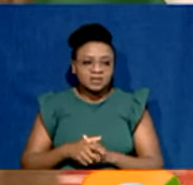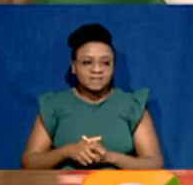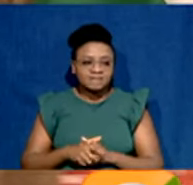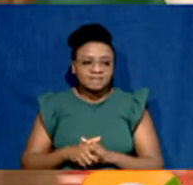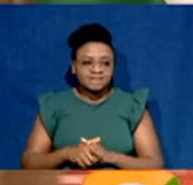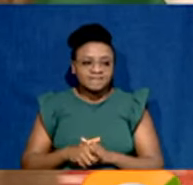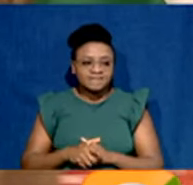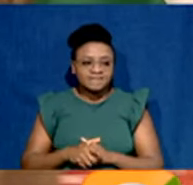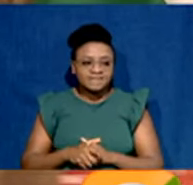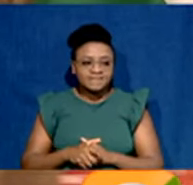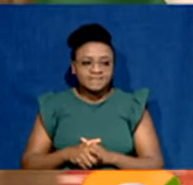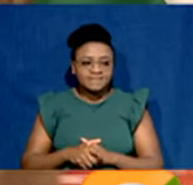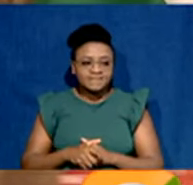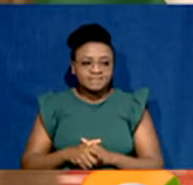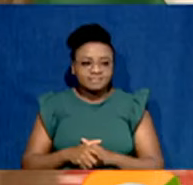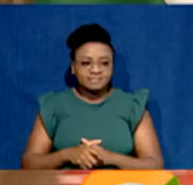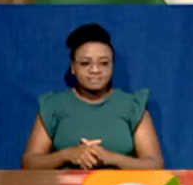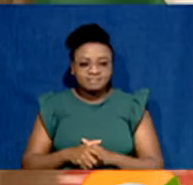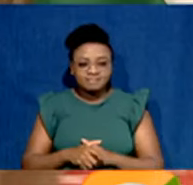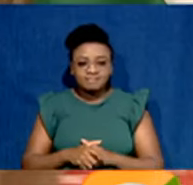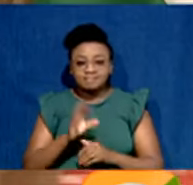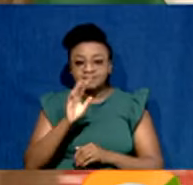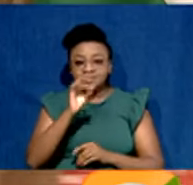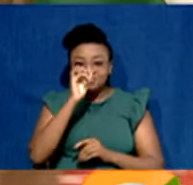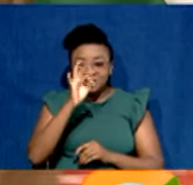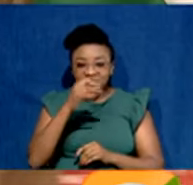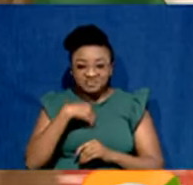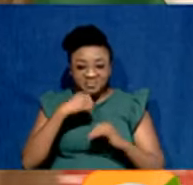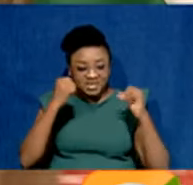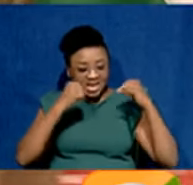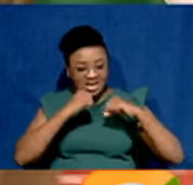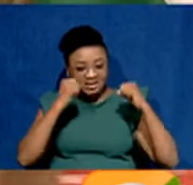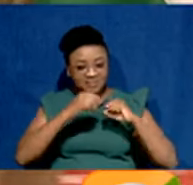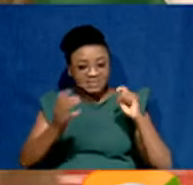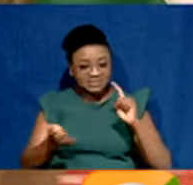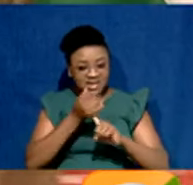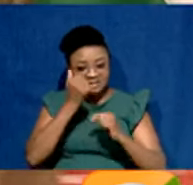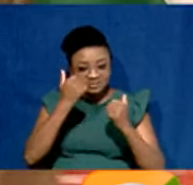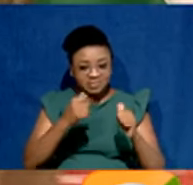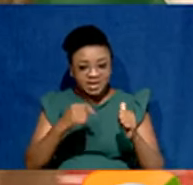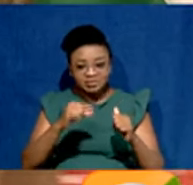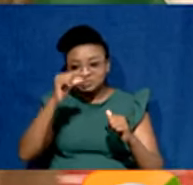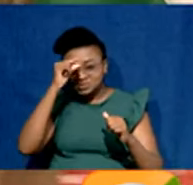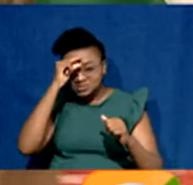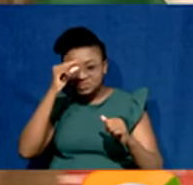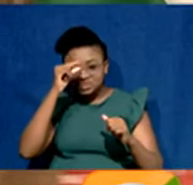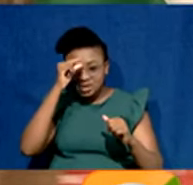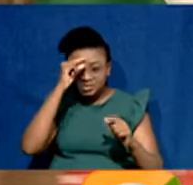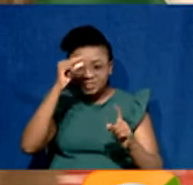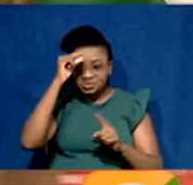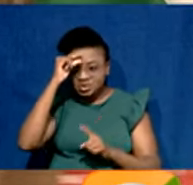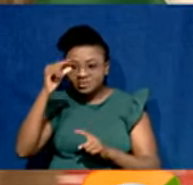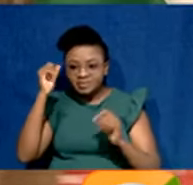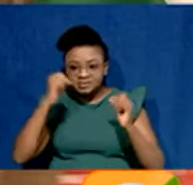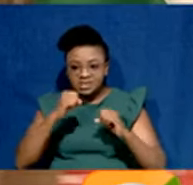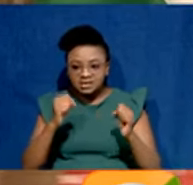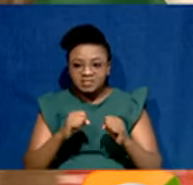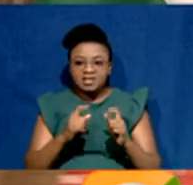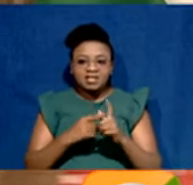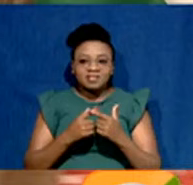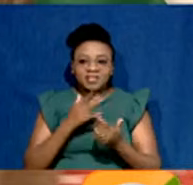I hadn't structured the G2G deal, the dollar today maybe would be at